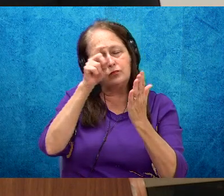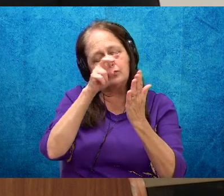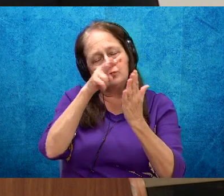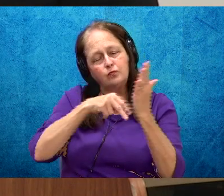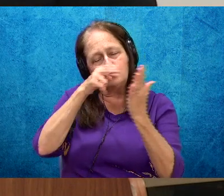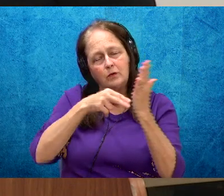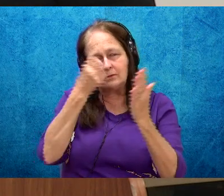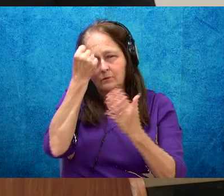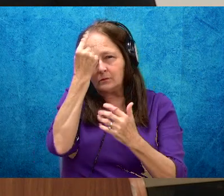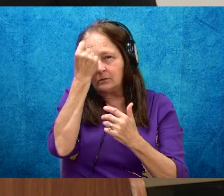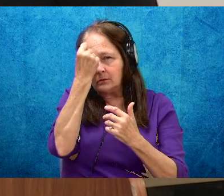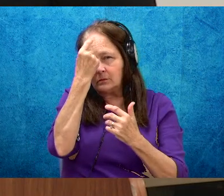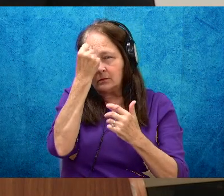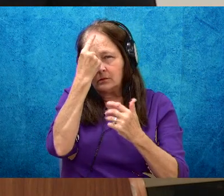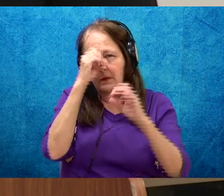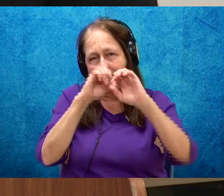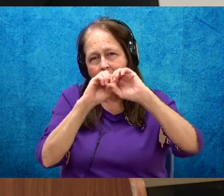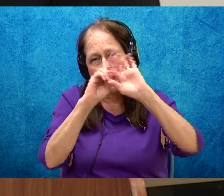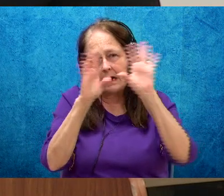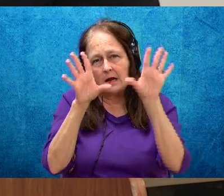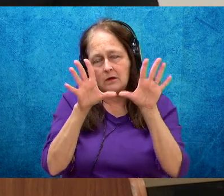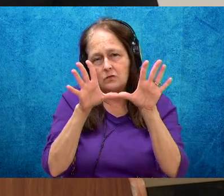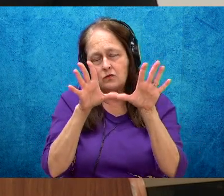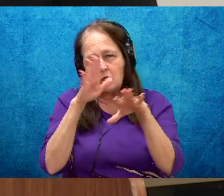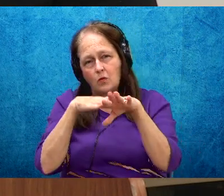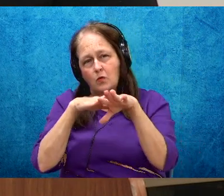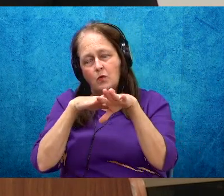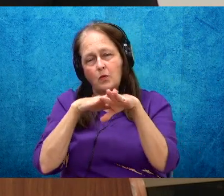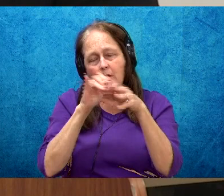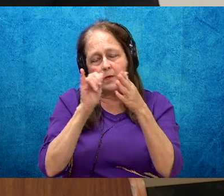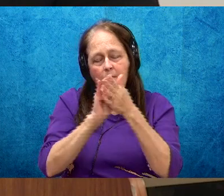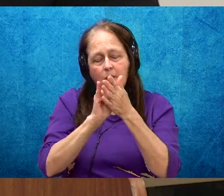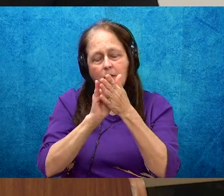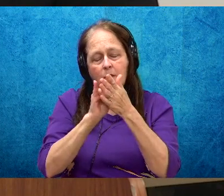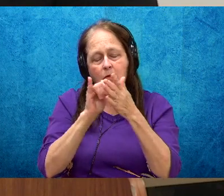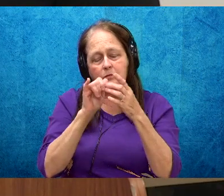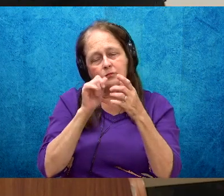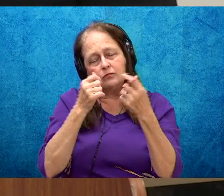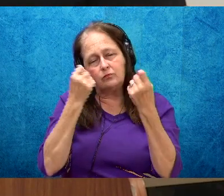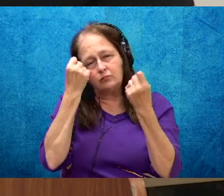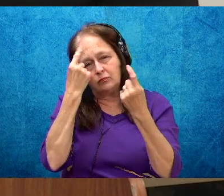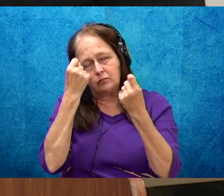deeper understanding and focus on annotating the text as well.